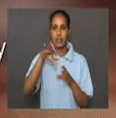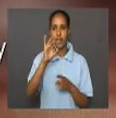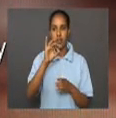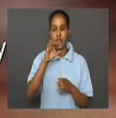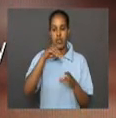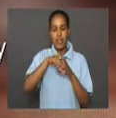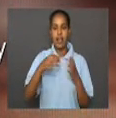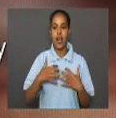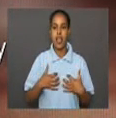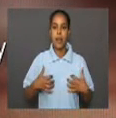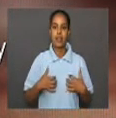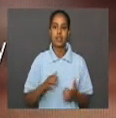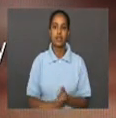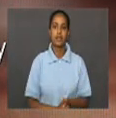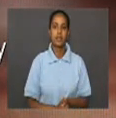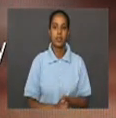in animals.